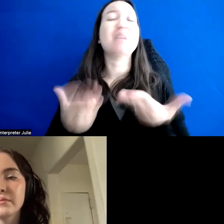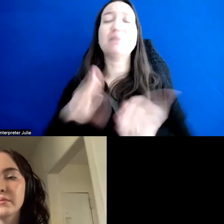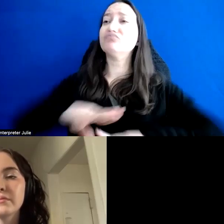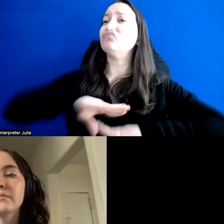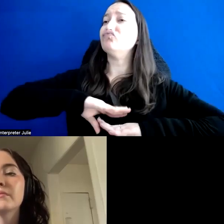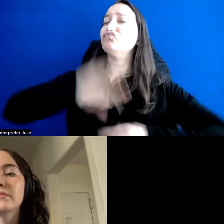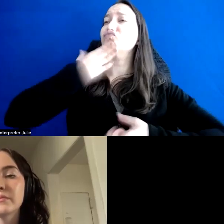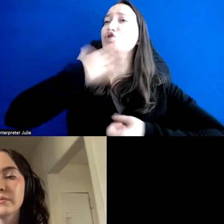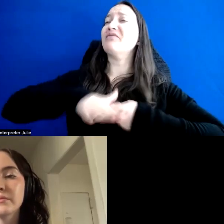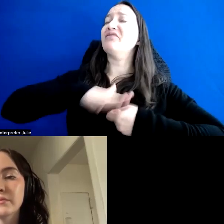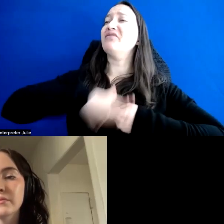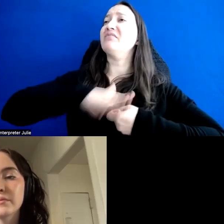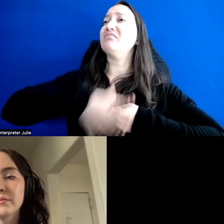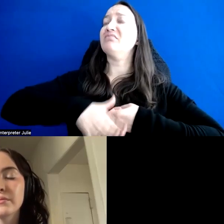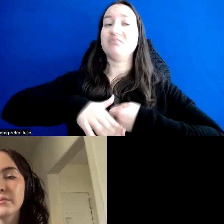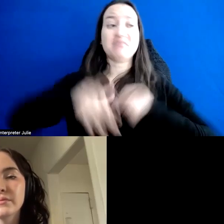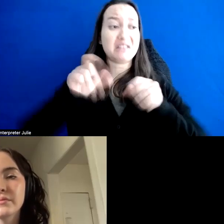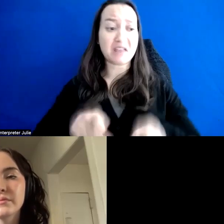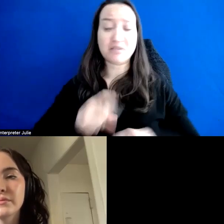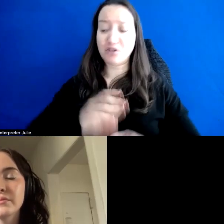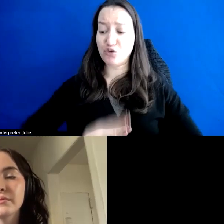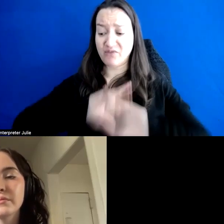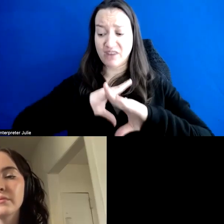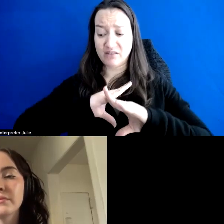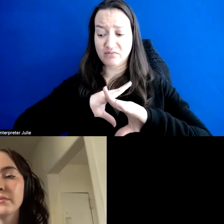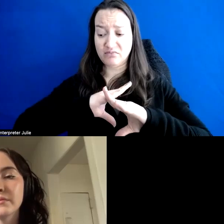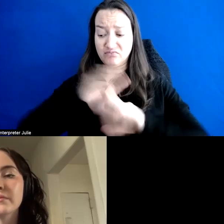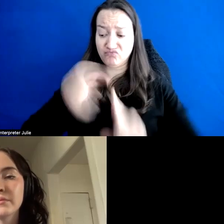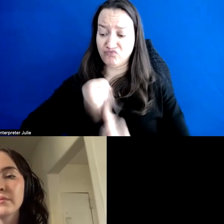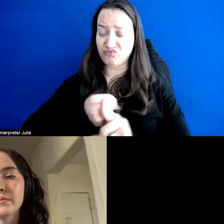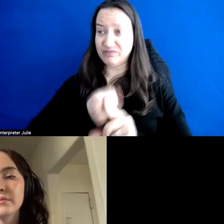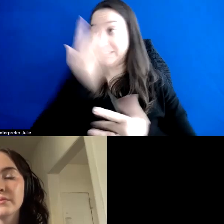and sufficient to prevent an infection.